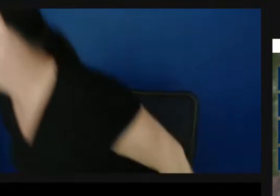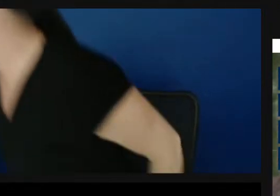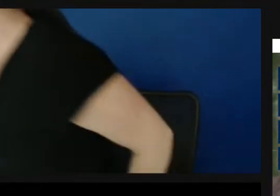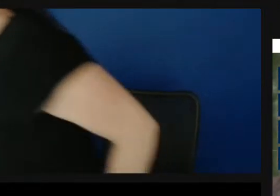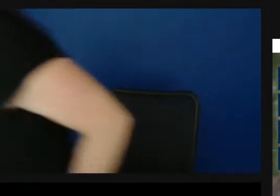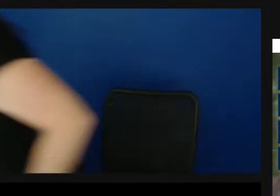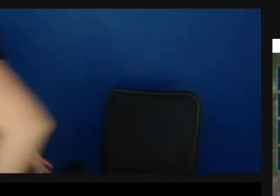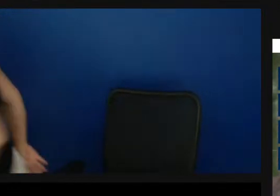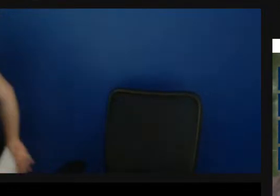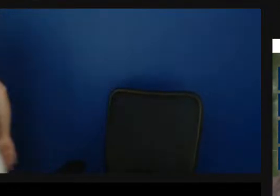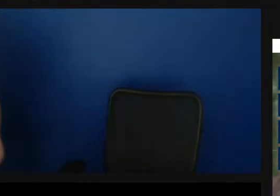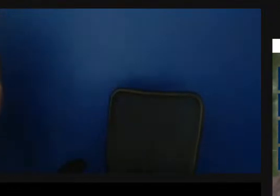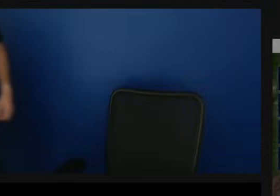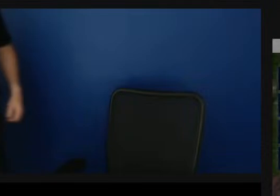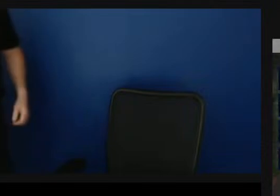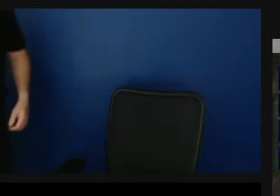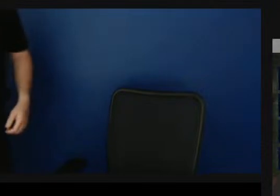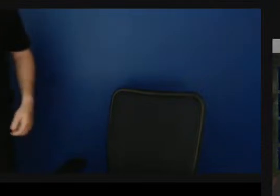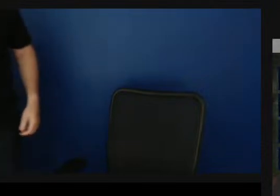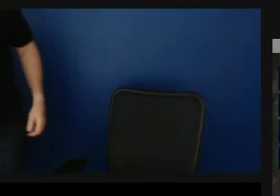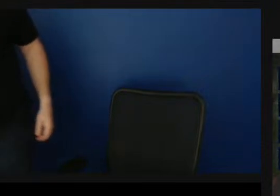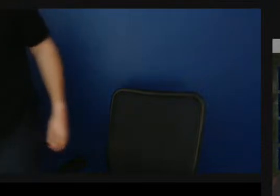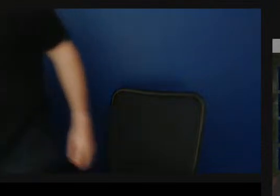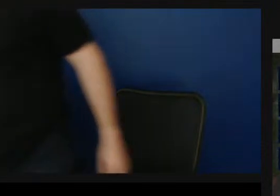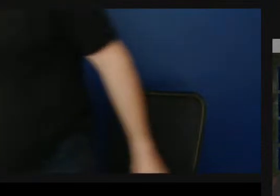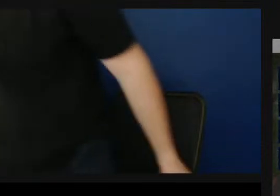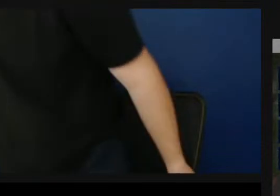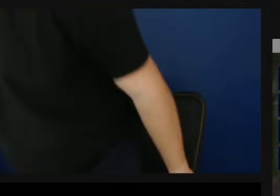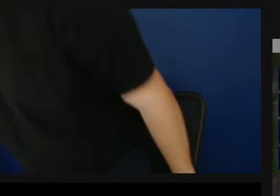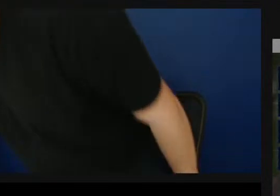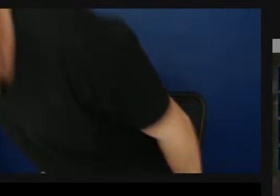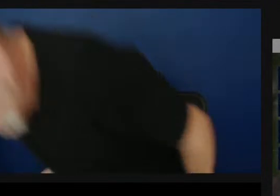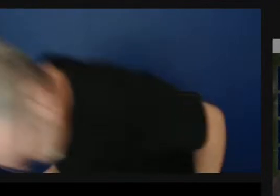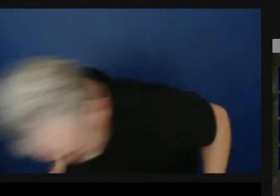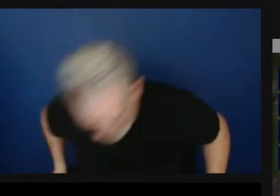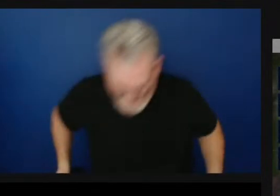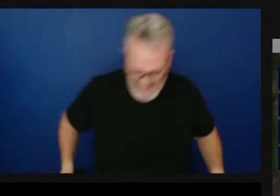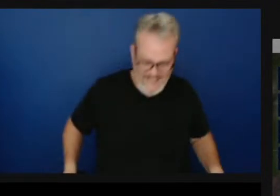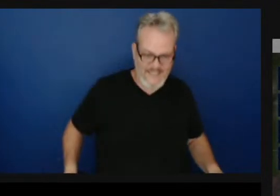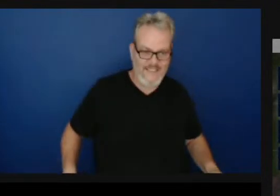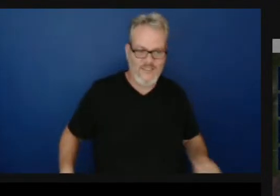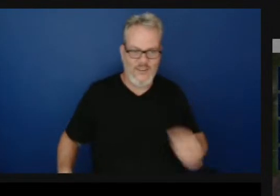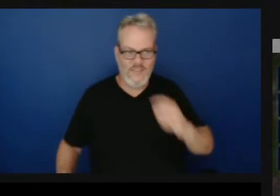there. Right there is not moving to the south. Yeah.